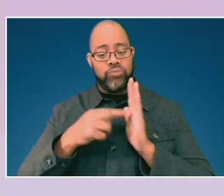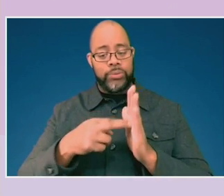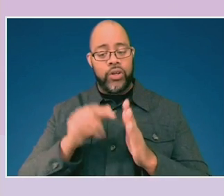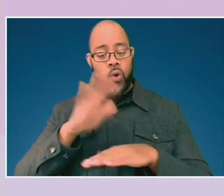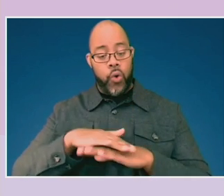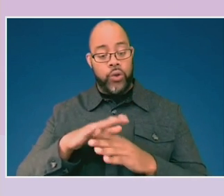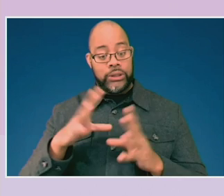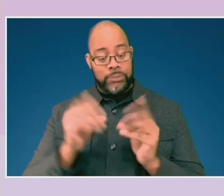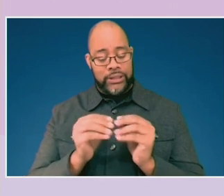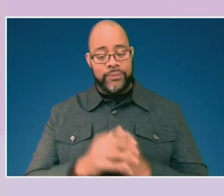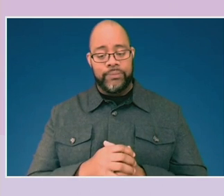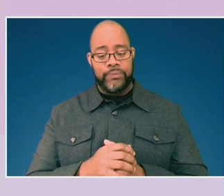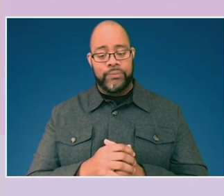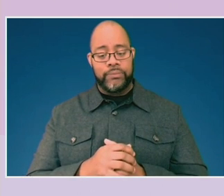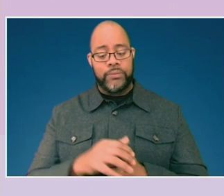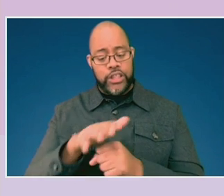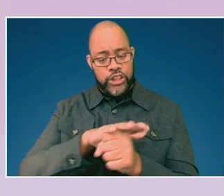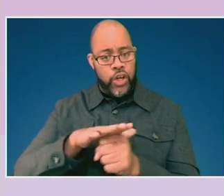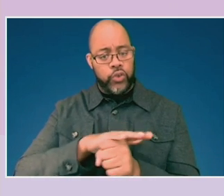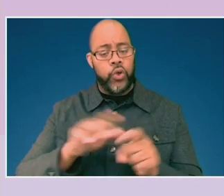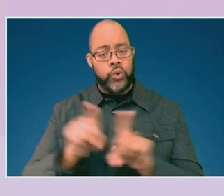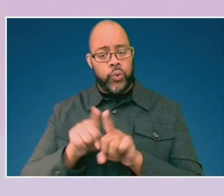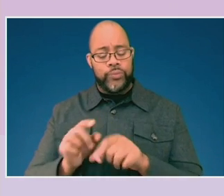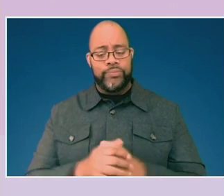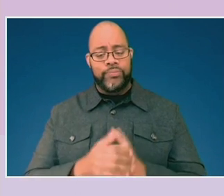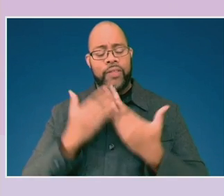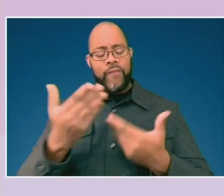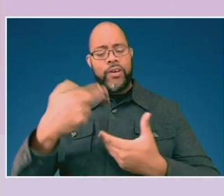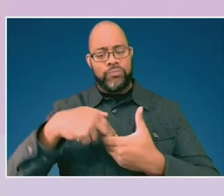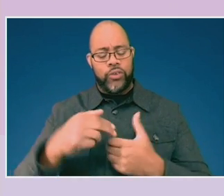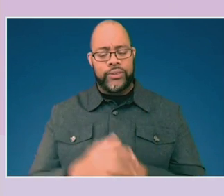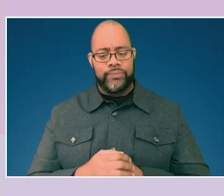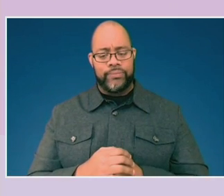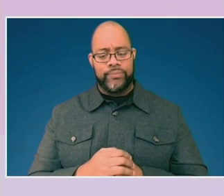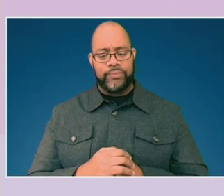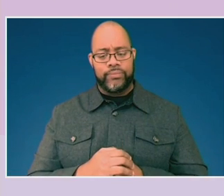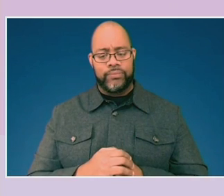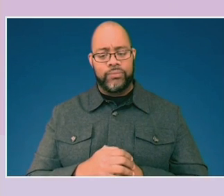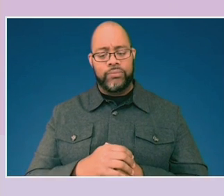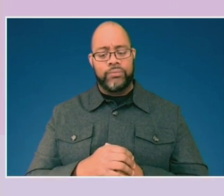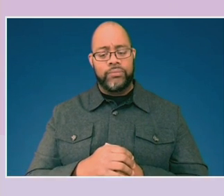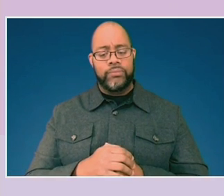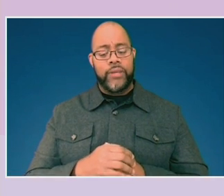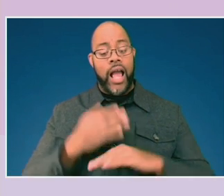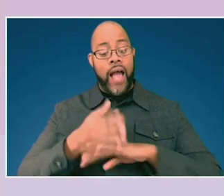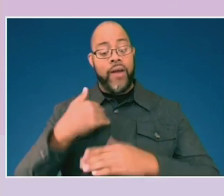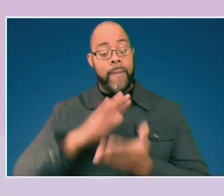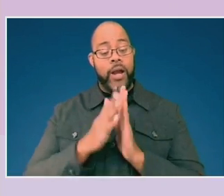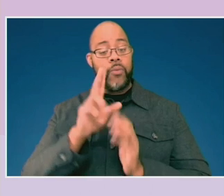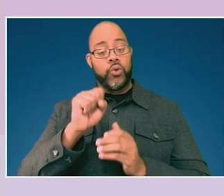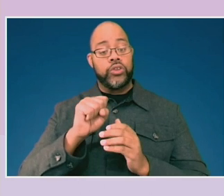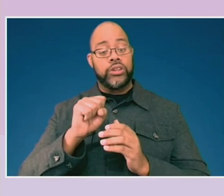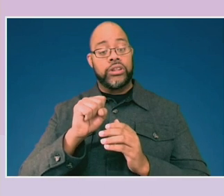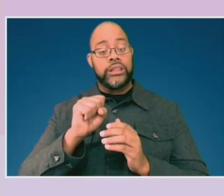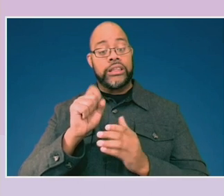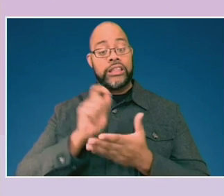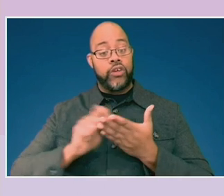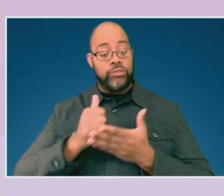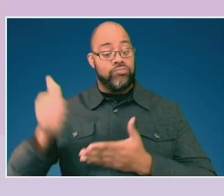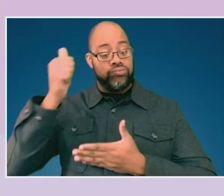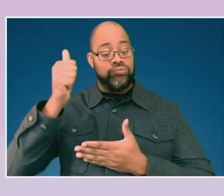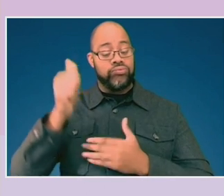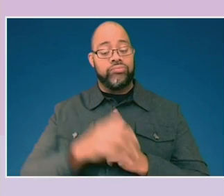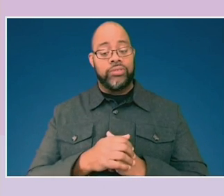and territories as well. Thank you for being here. Soon after I became the U.S. Secretary of Education, Secretary Becerra and